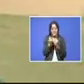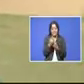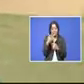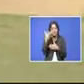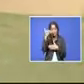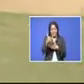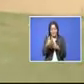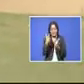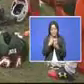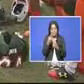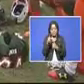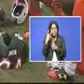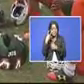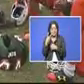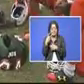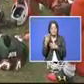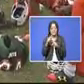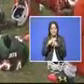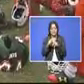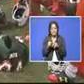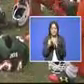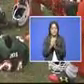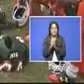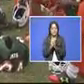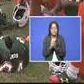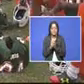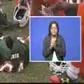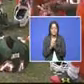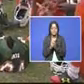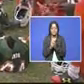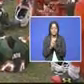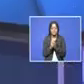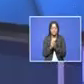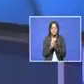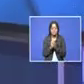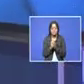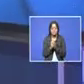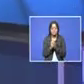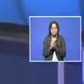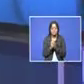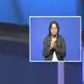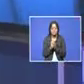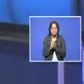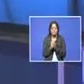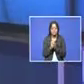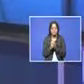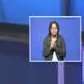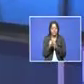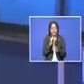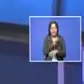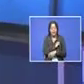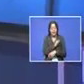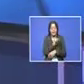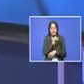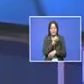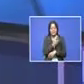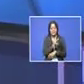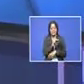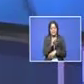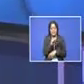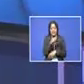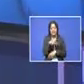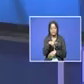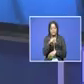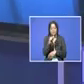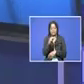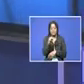difference. This team would rebound. Reporting for ZNS Total Sports, I am Julian Gibson. The Capron Scarabs won the Intermediate Boys Division at the